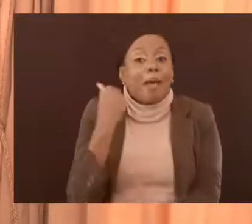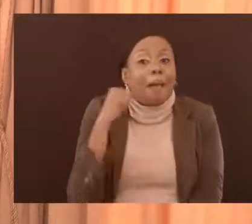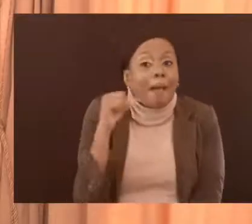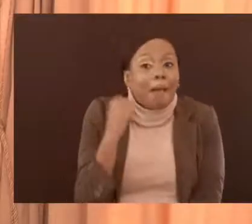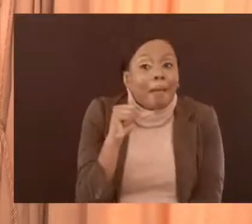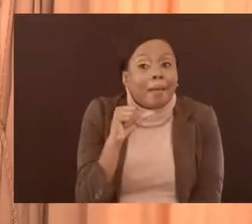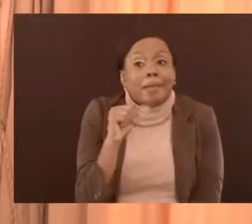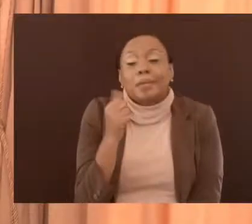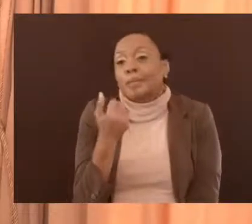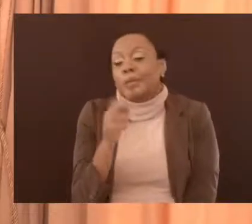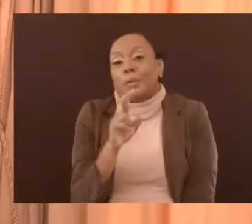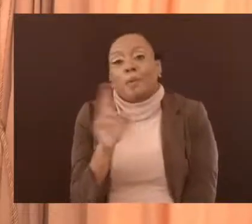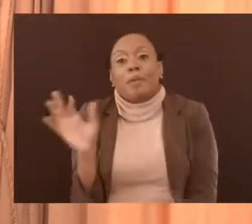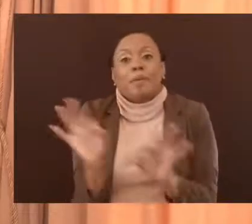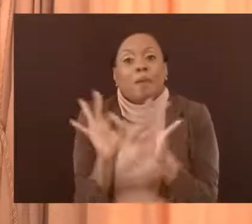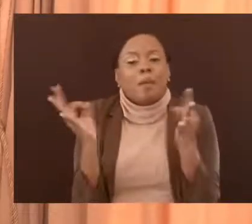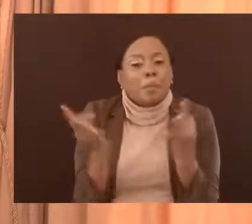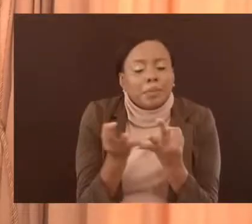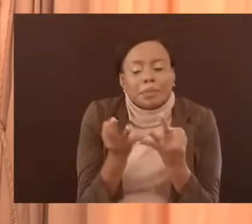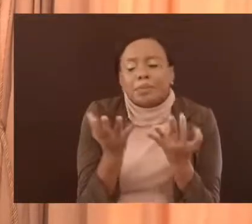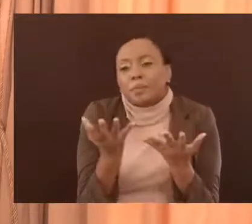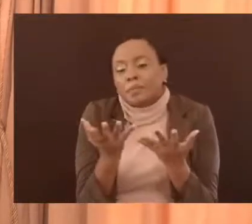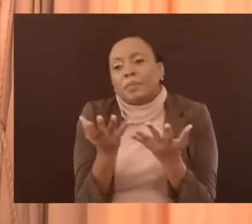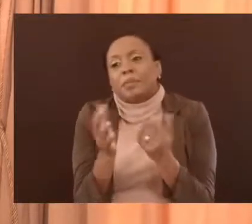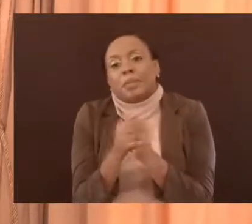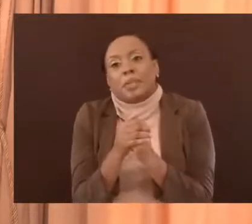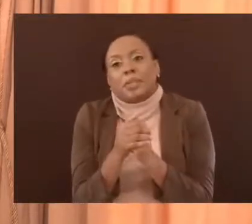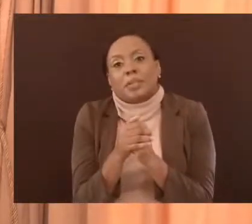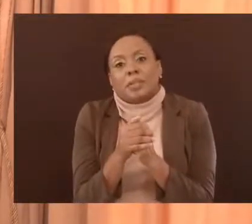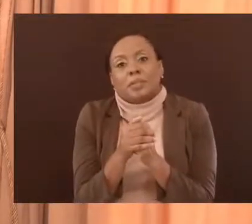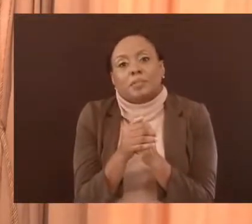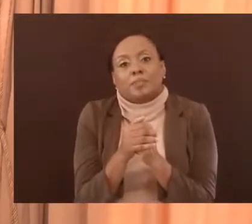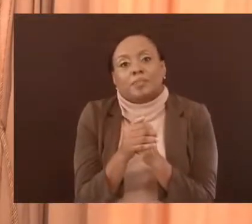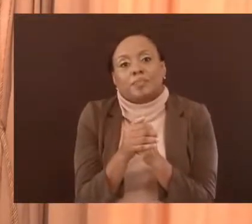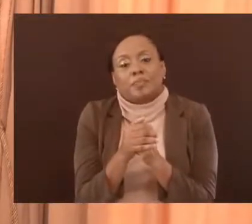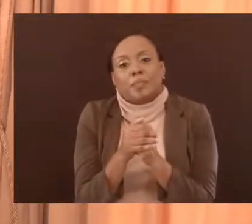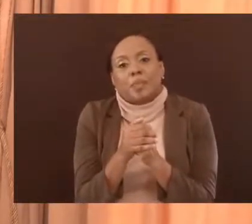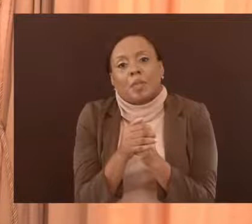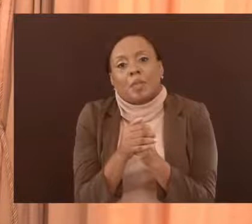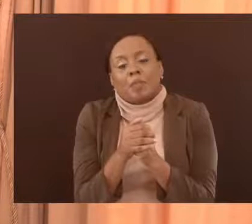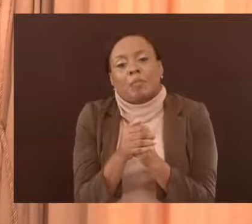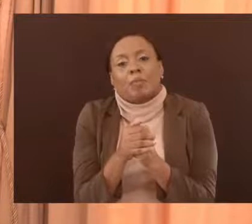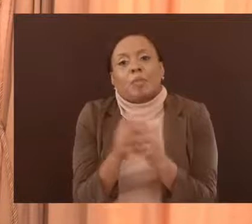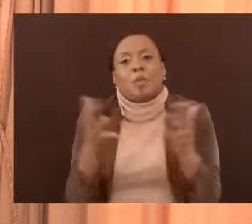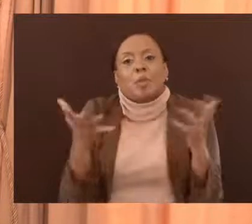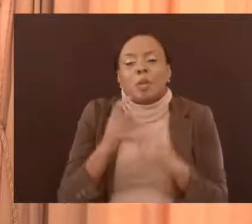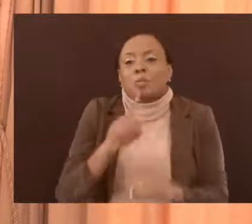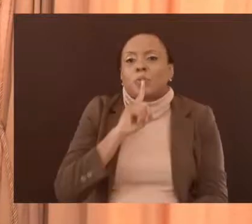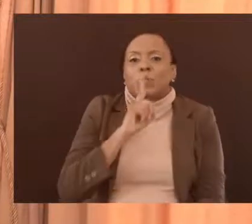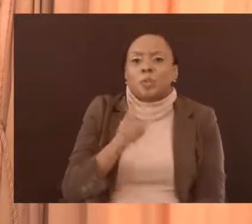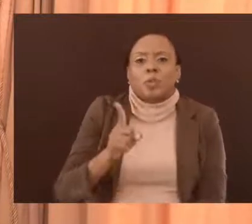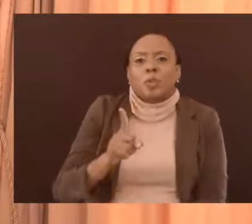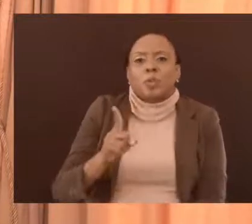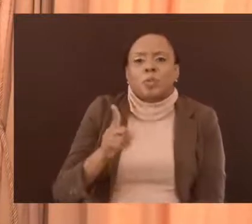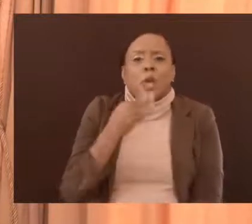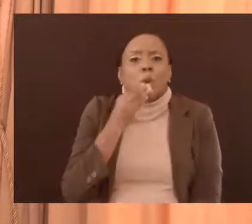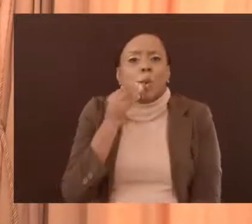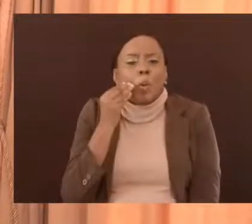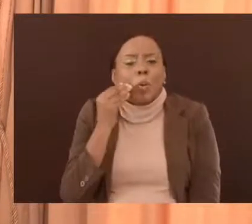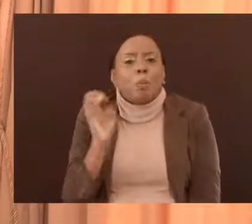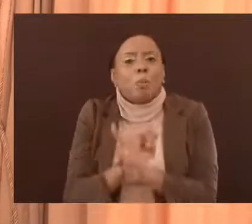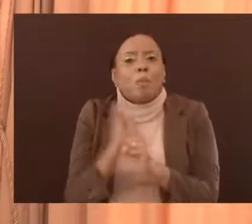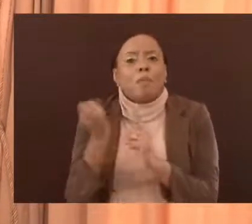member. So we need to ensure that the environment is one that gives the